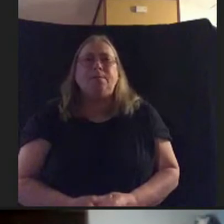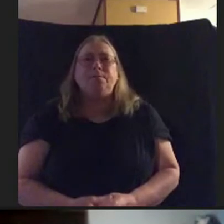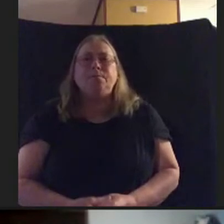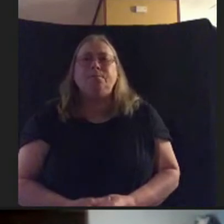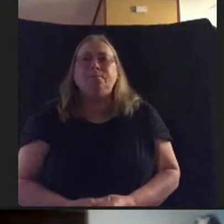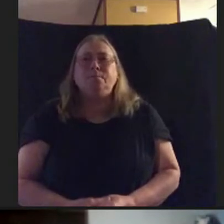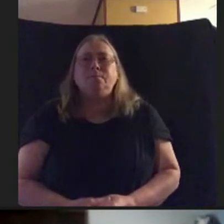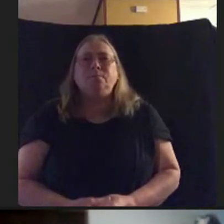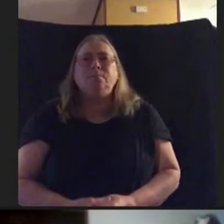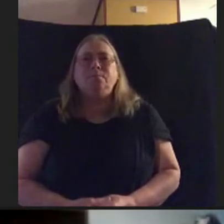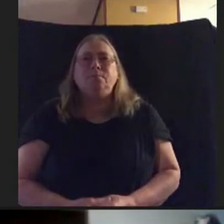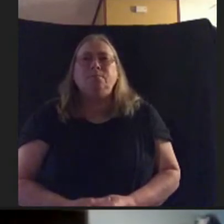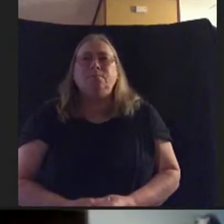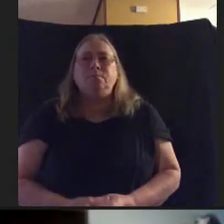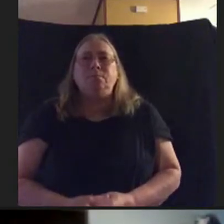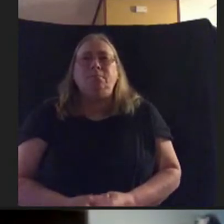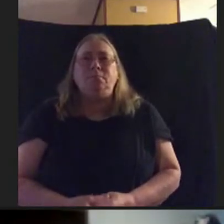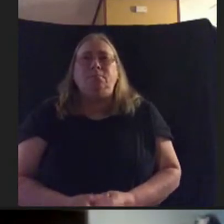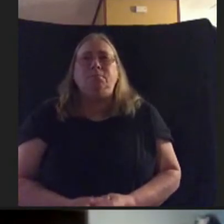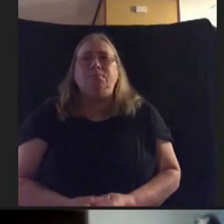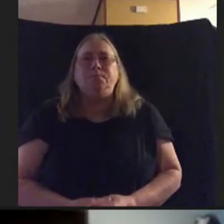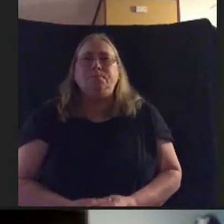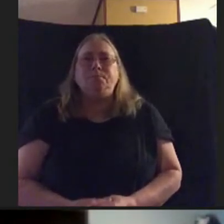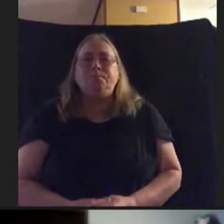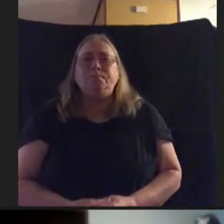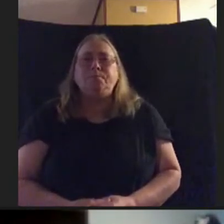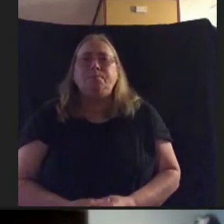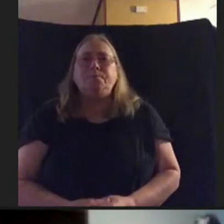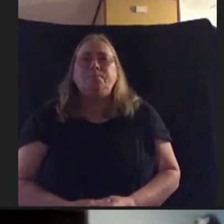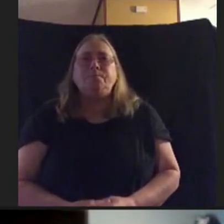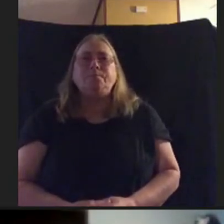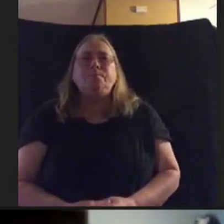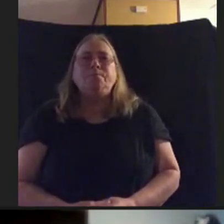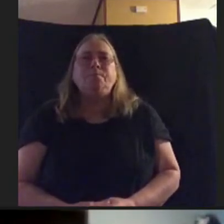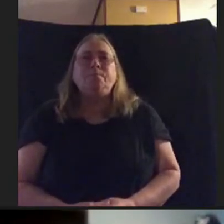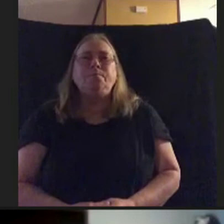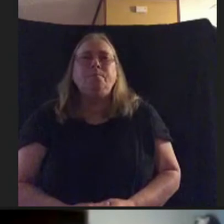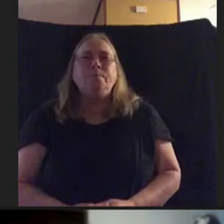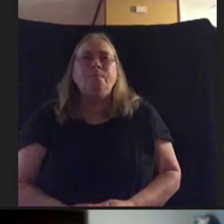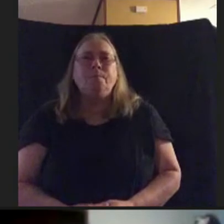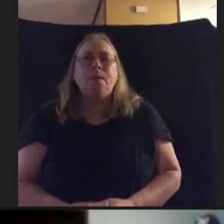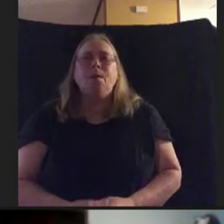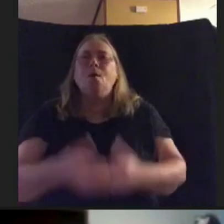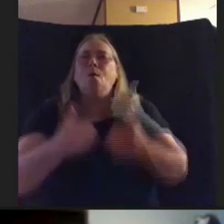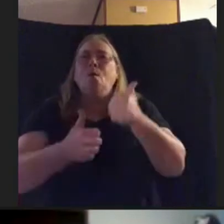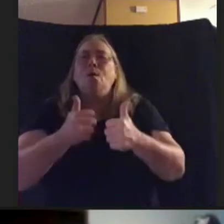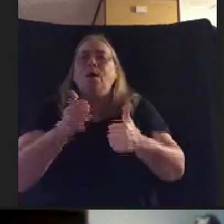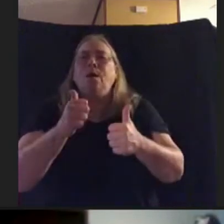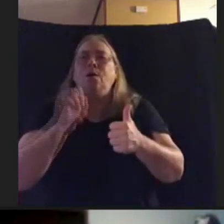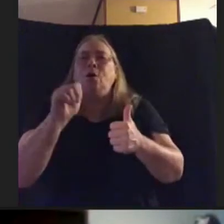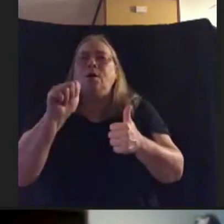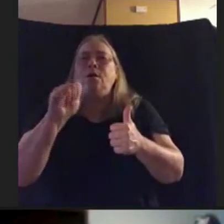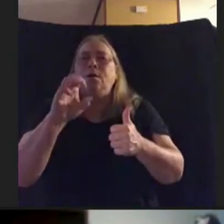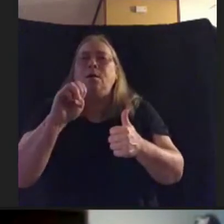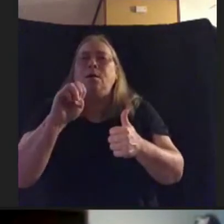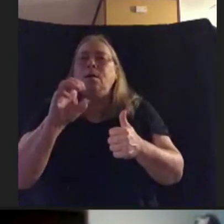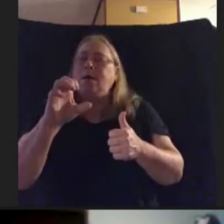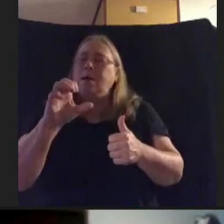any delays in that. Okay, wonderful. With case numbers seemingly rising at the